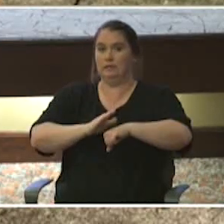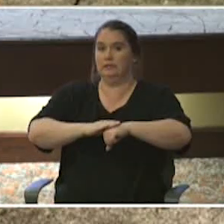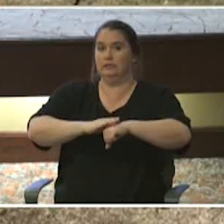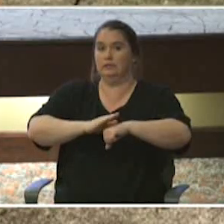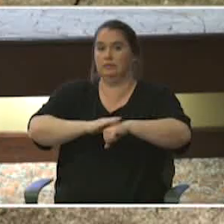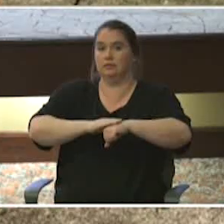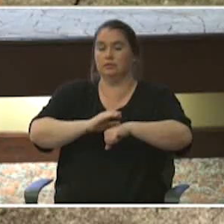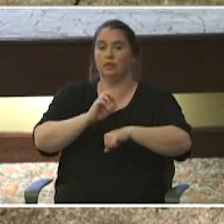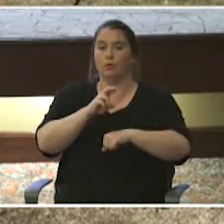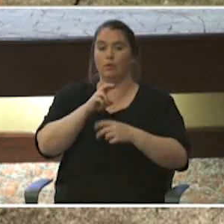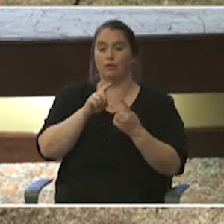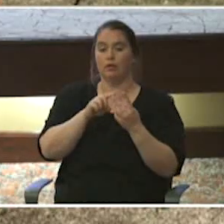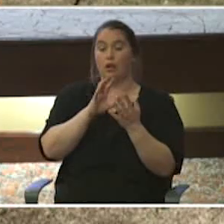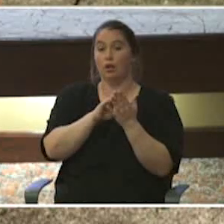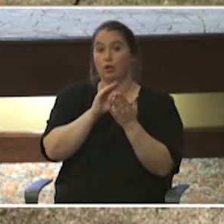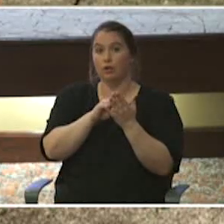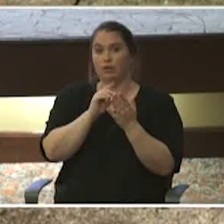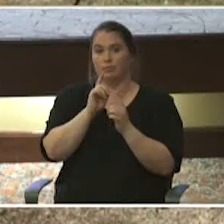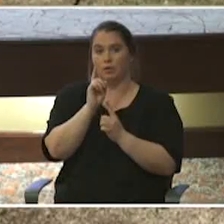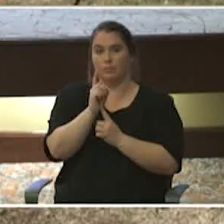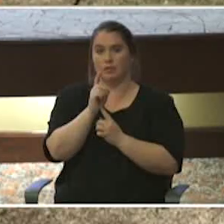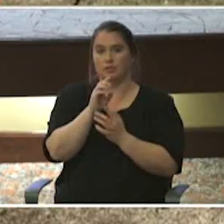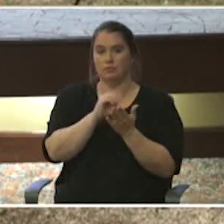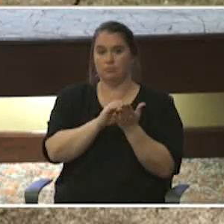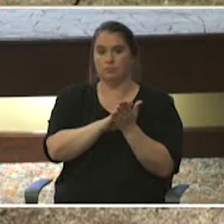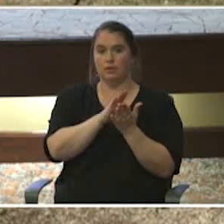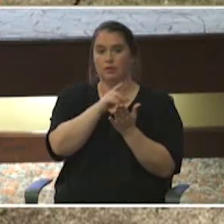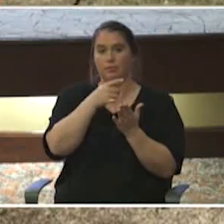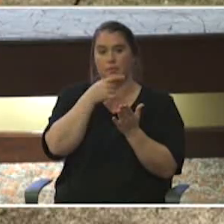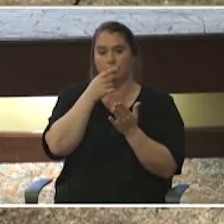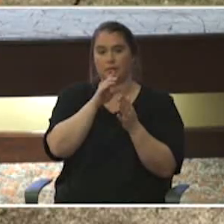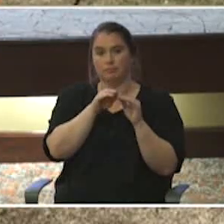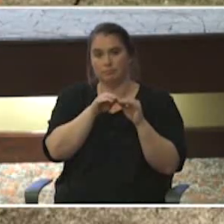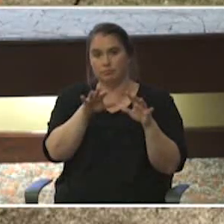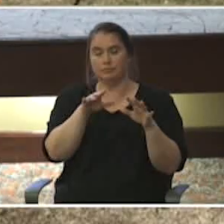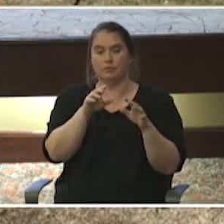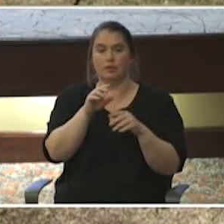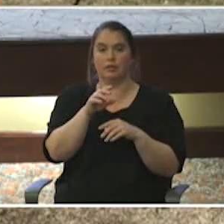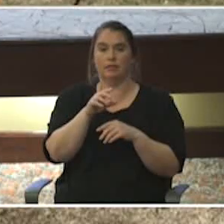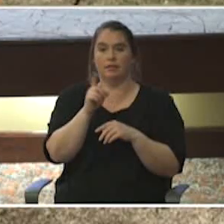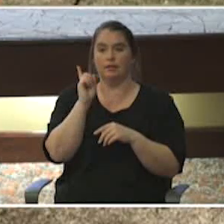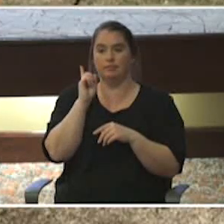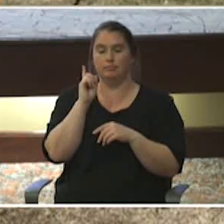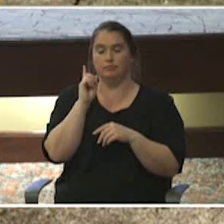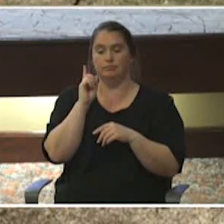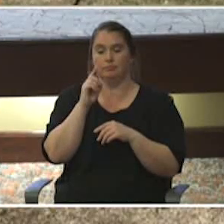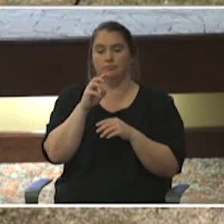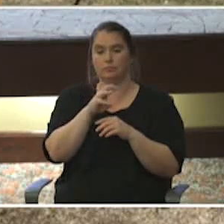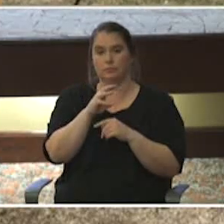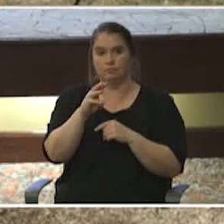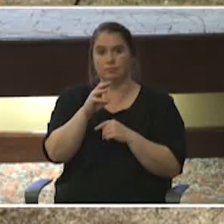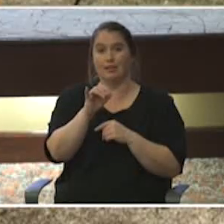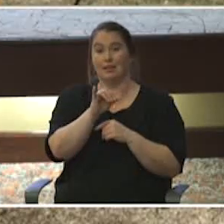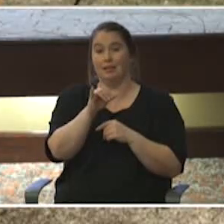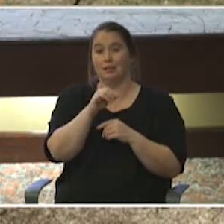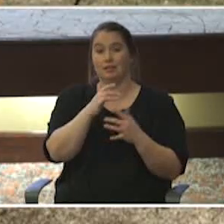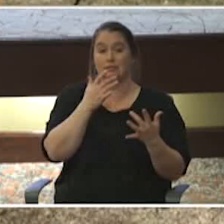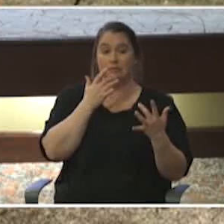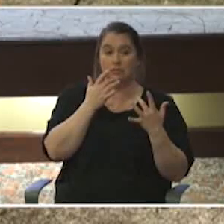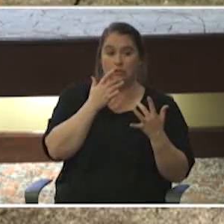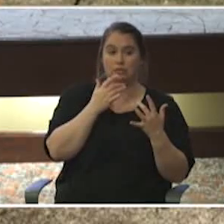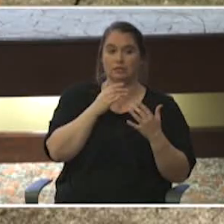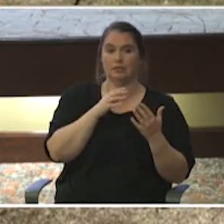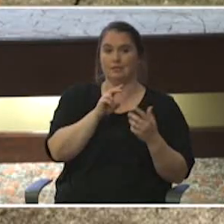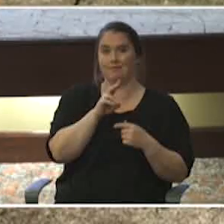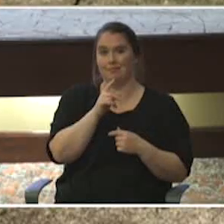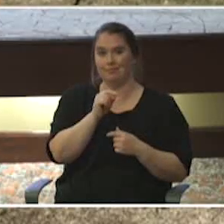or learning moments addressed on their public interface on the USDA's website there, including things like deficiencies in veterinary care for the